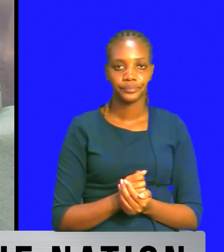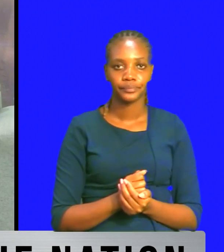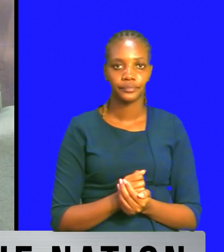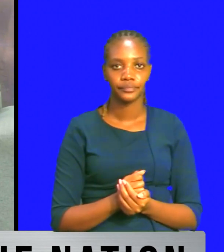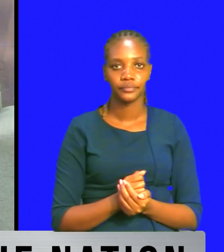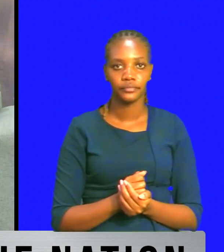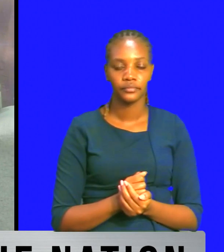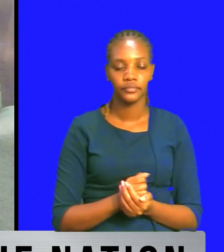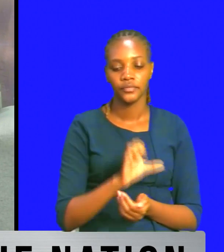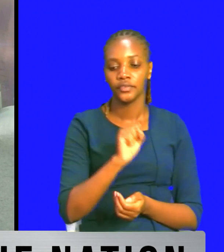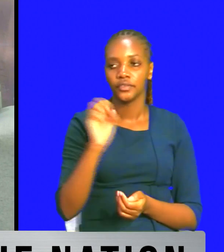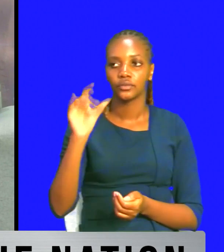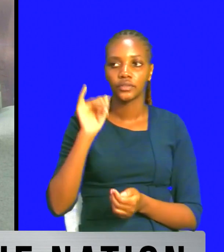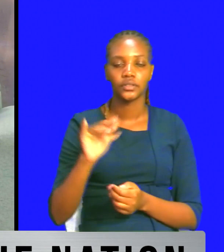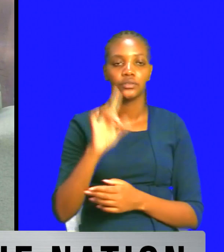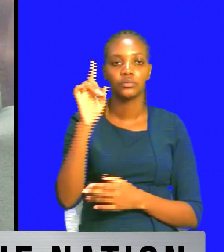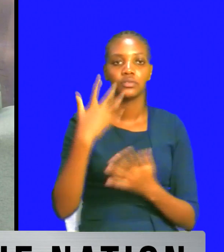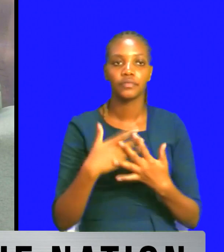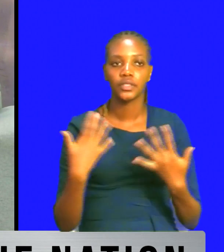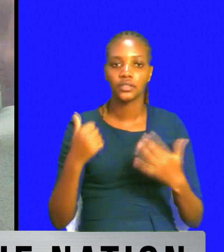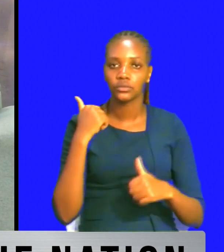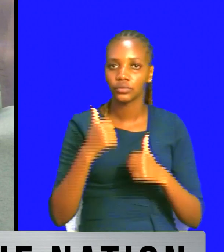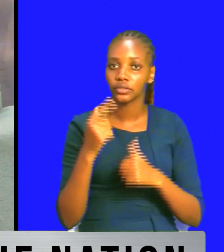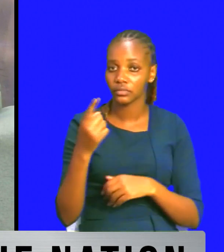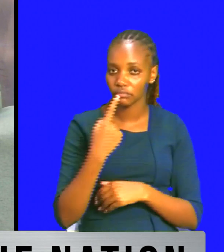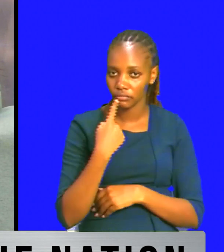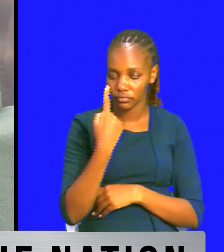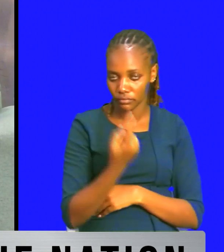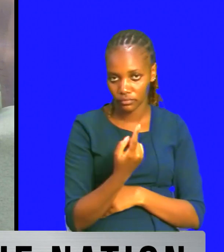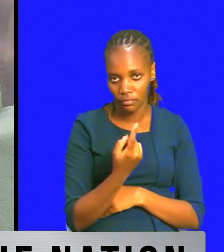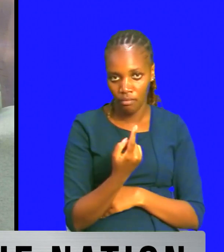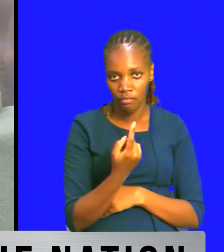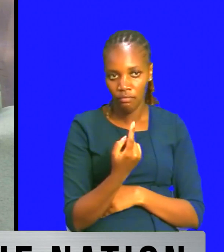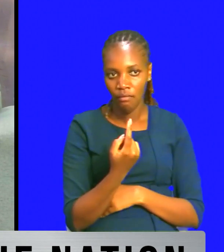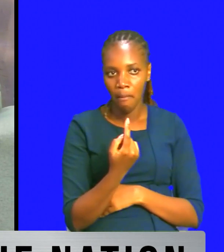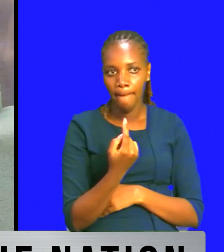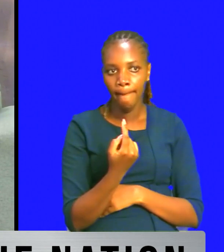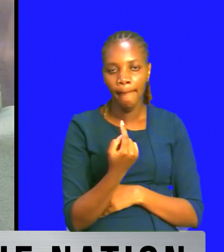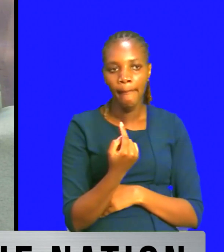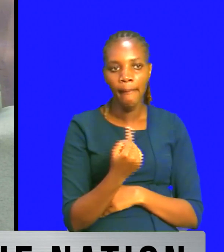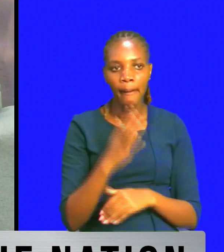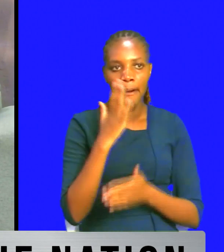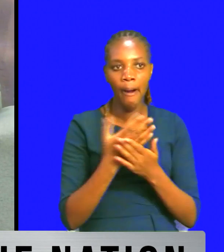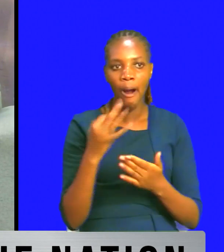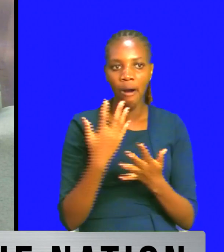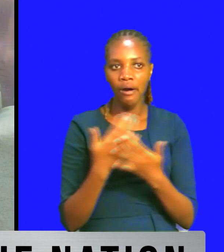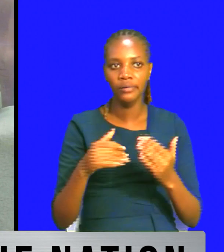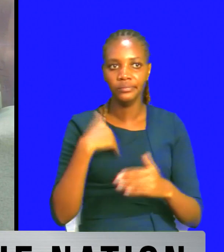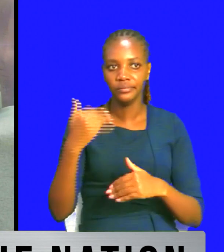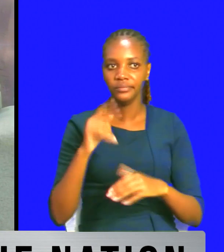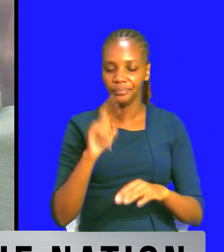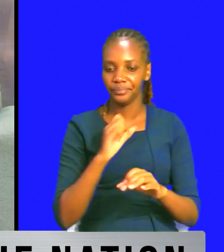so it's also, that one is just one of those things that you say because it's really part of the things that you always have to